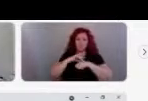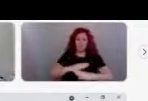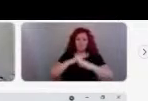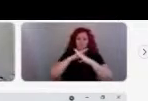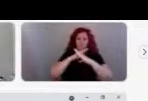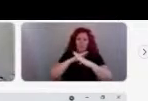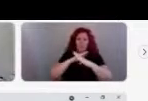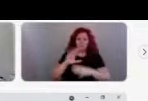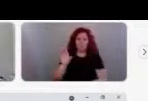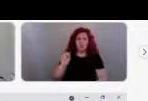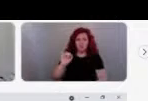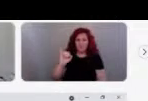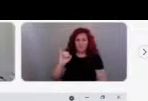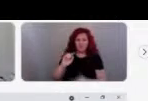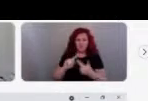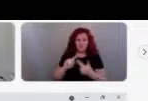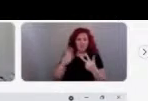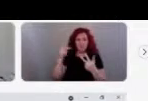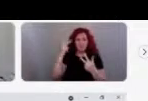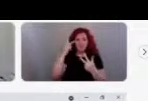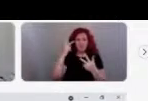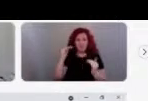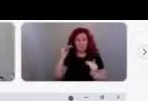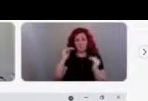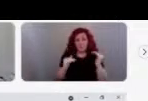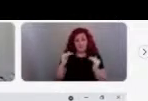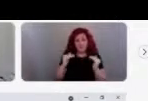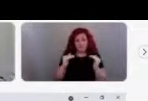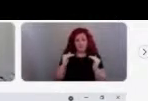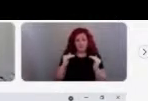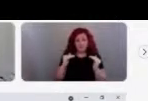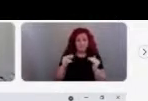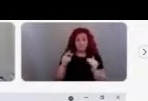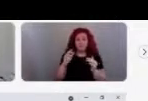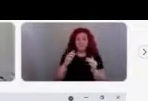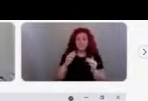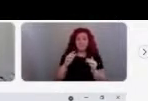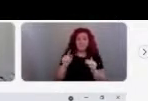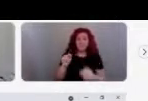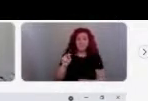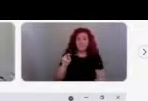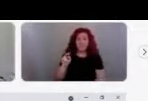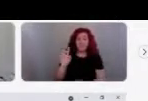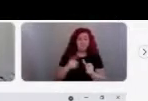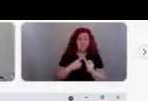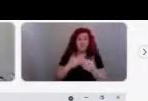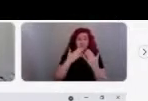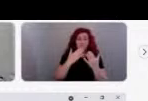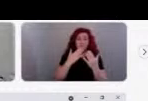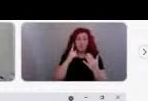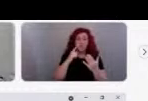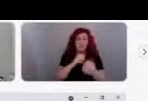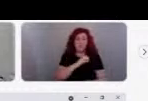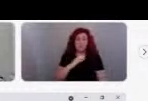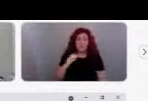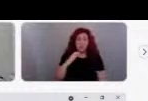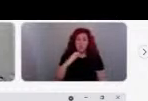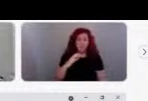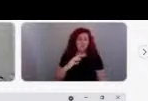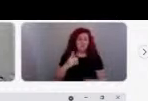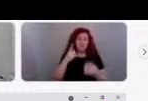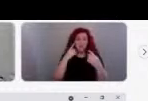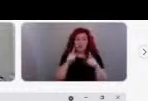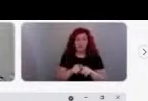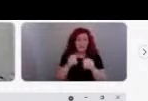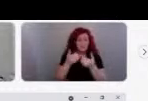community of interest and political balance first i'm grateful to the commission uh that they have agreed to separate our